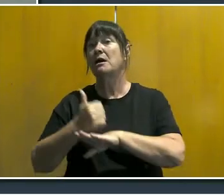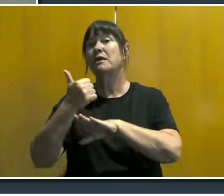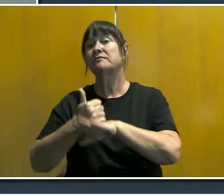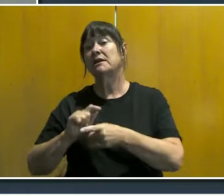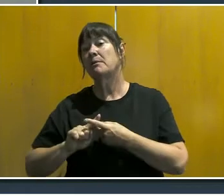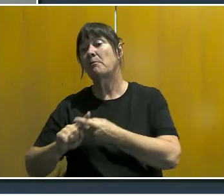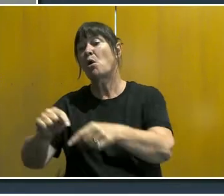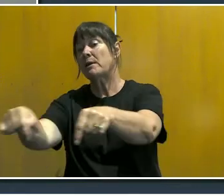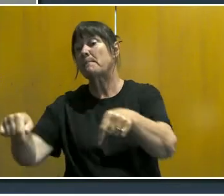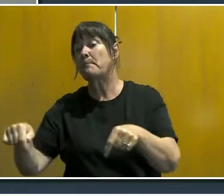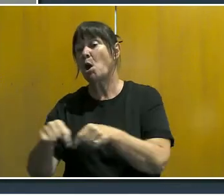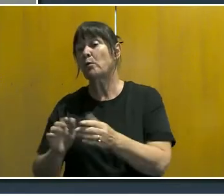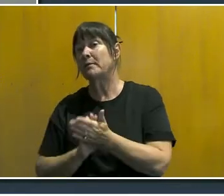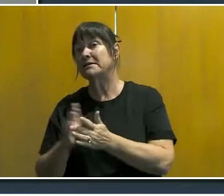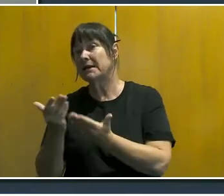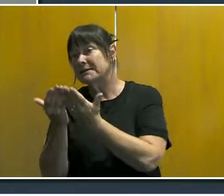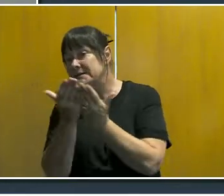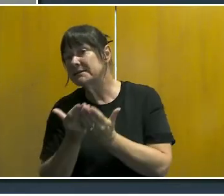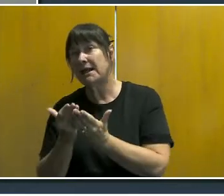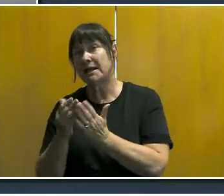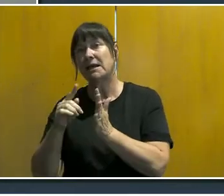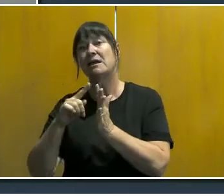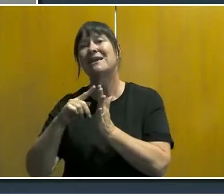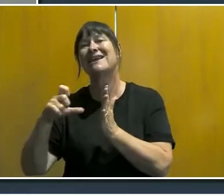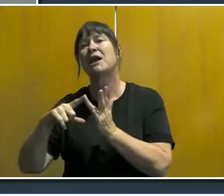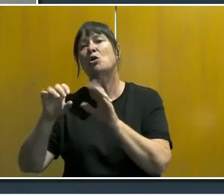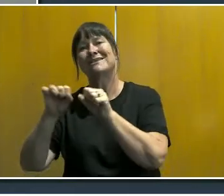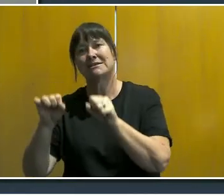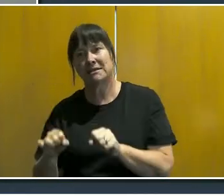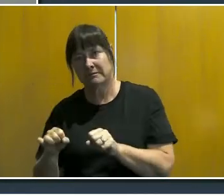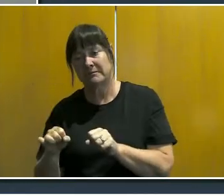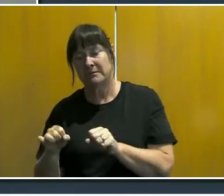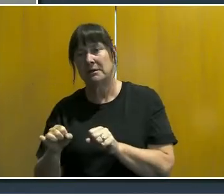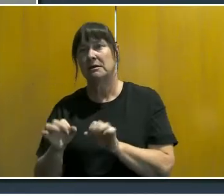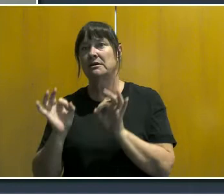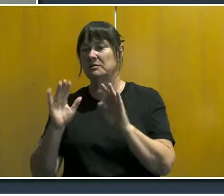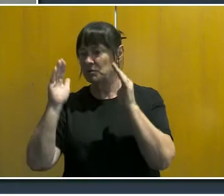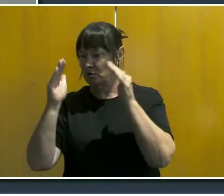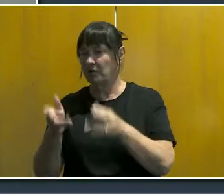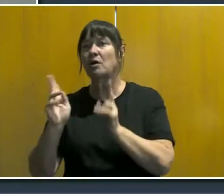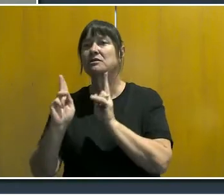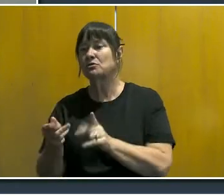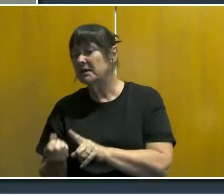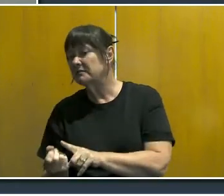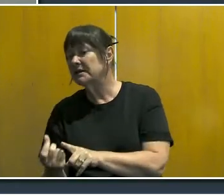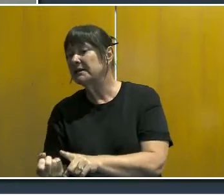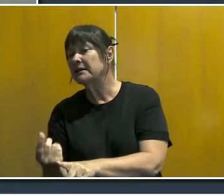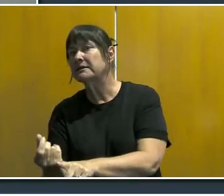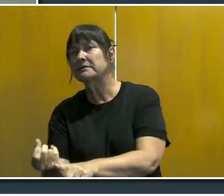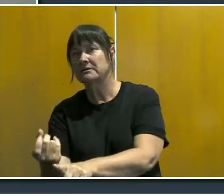plot there which allows them to study its ecosystem dynamics with a special focus on native seedling